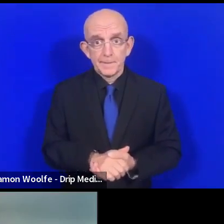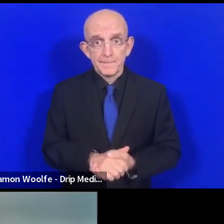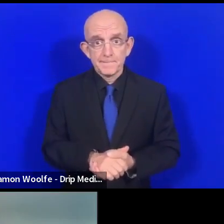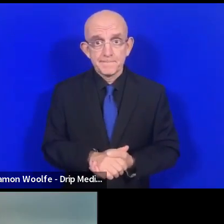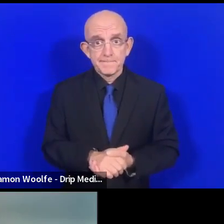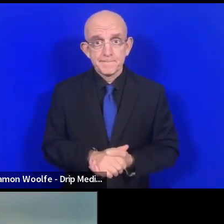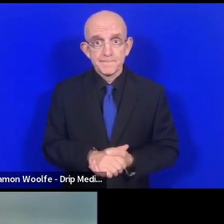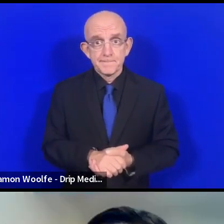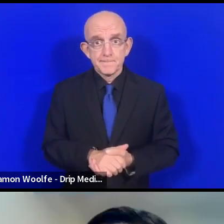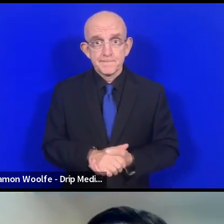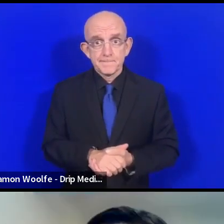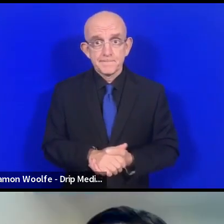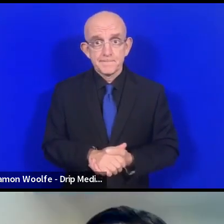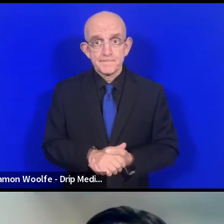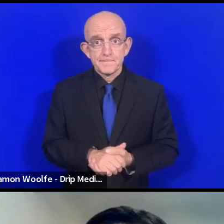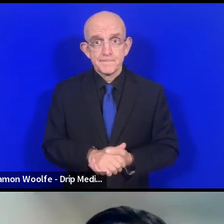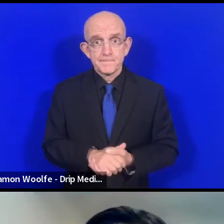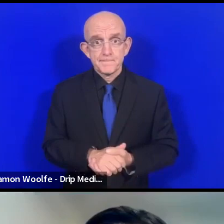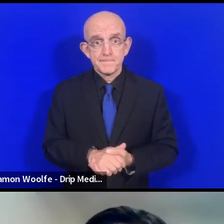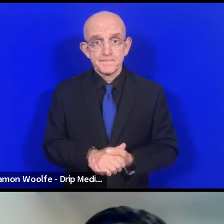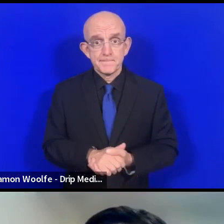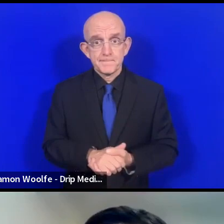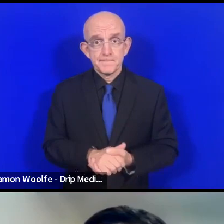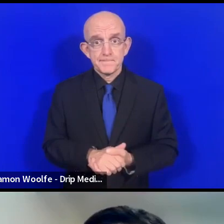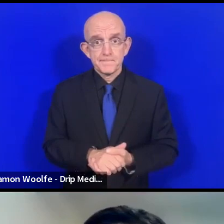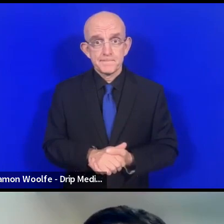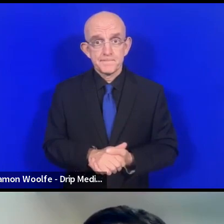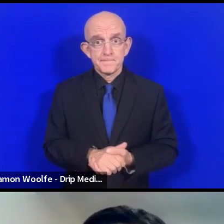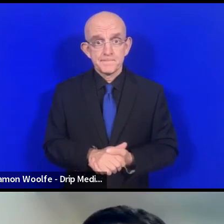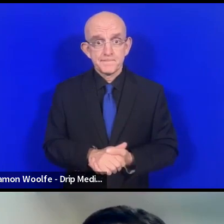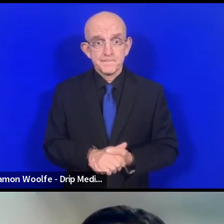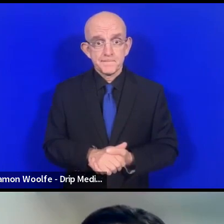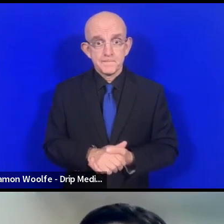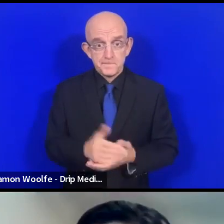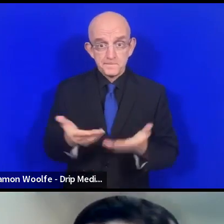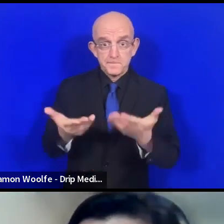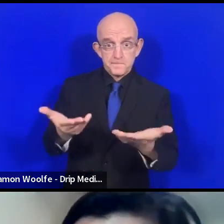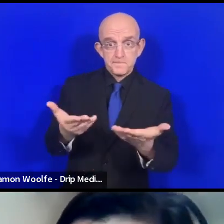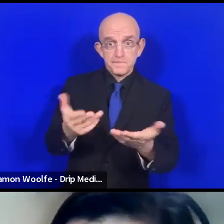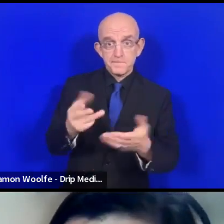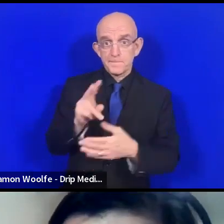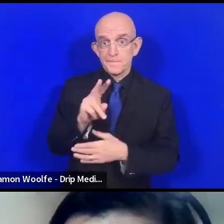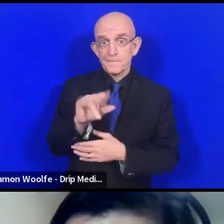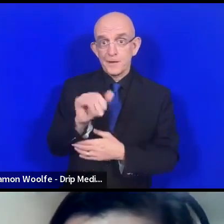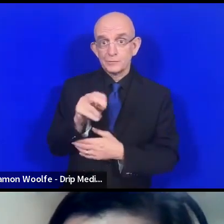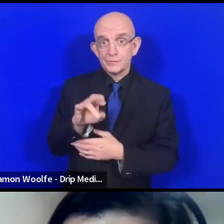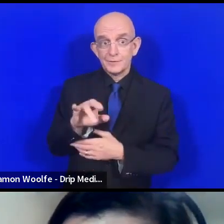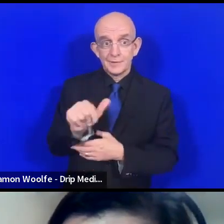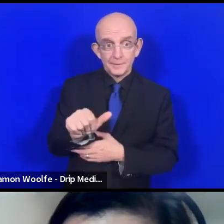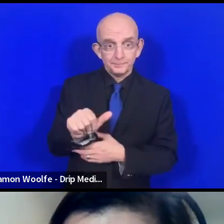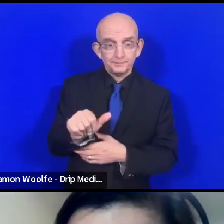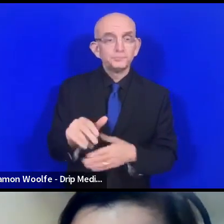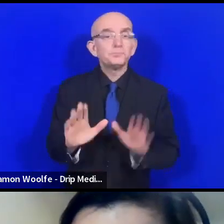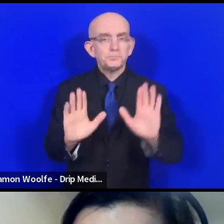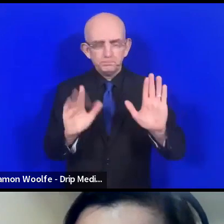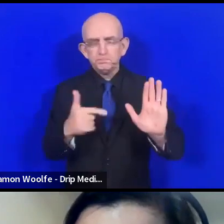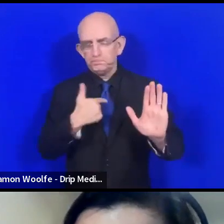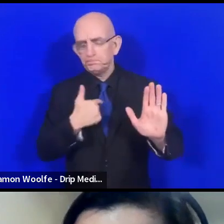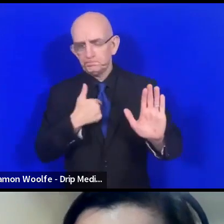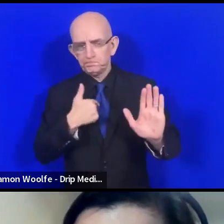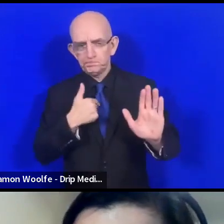Yeah, go ahead, Virginia. I'll take this one, but if you feel, Amanda or anyone else, that you